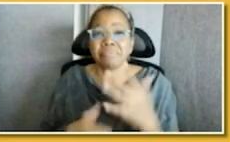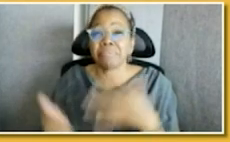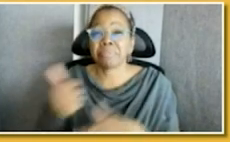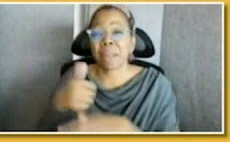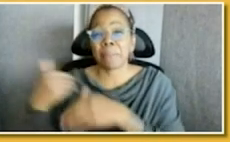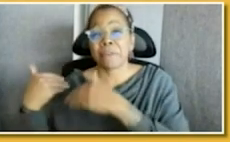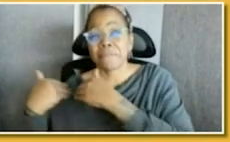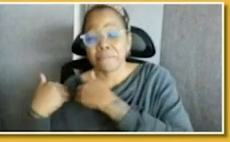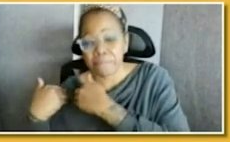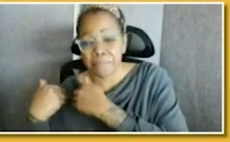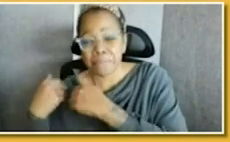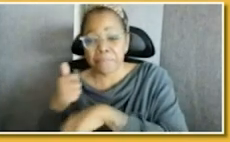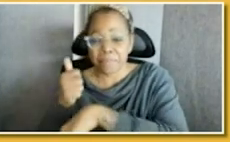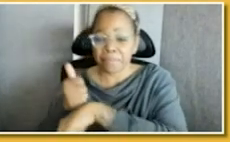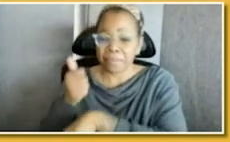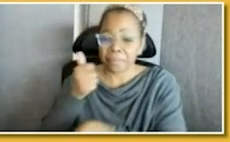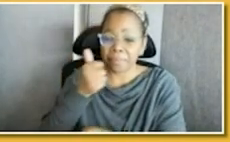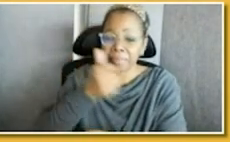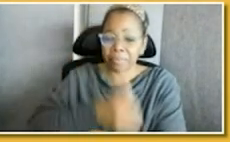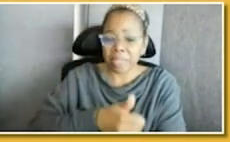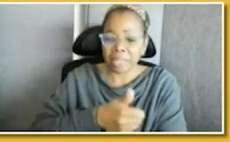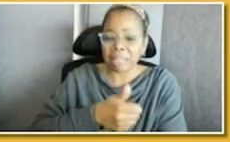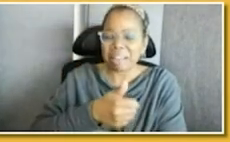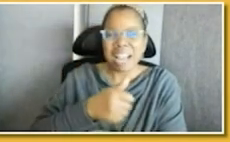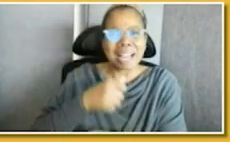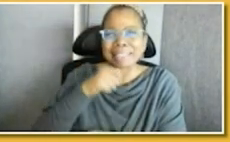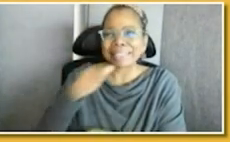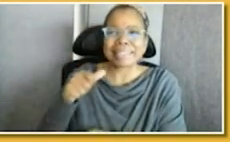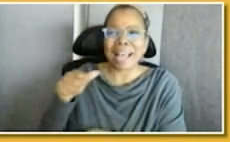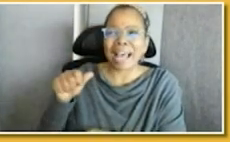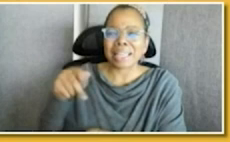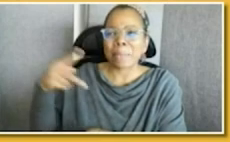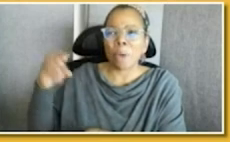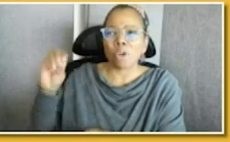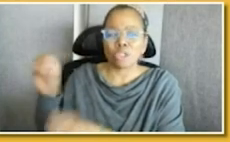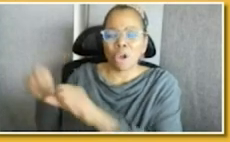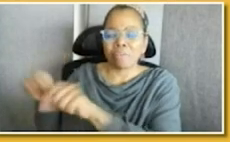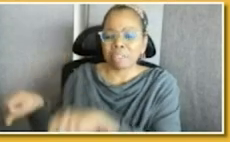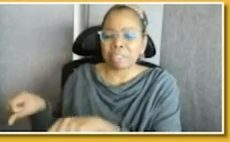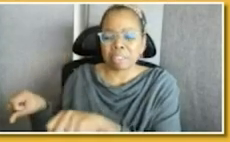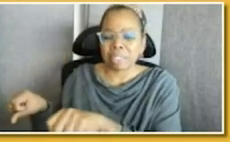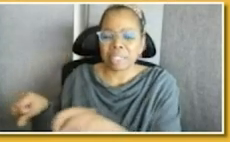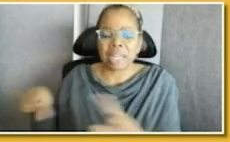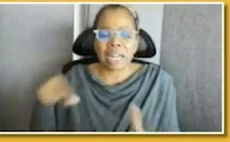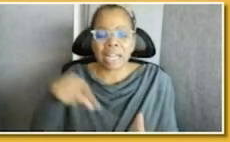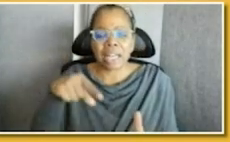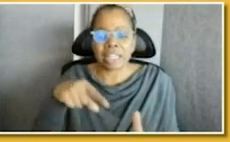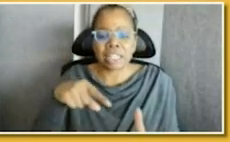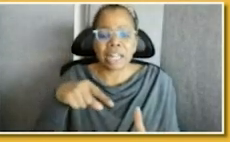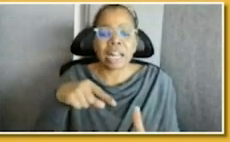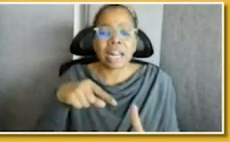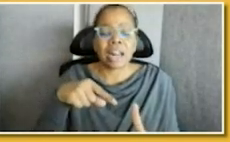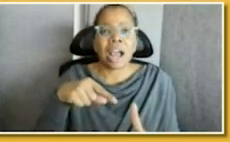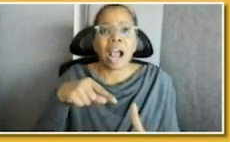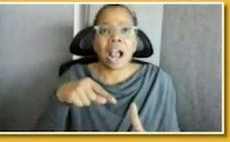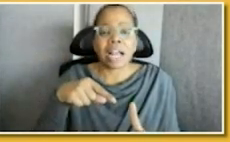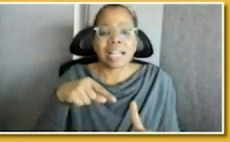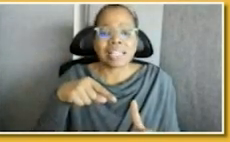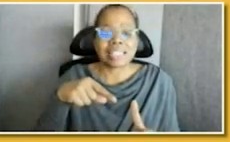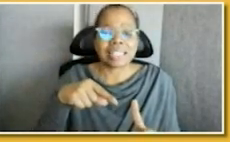the inefficiency of the post office, but more about the conditions under which the post office has to do its